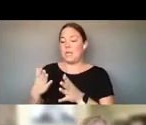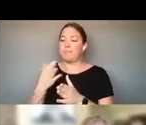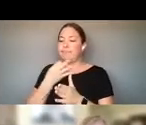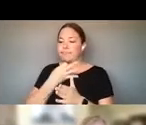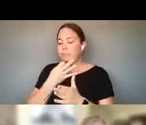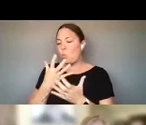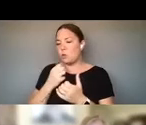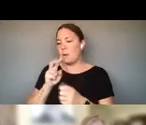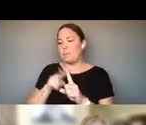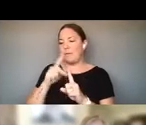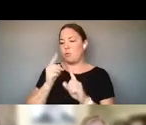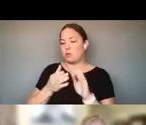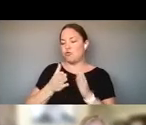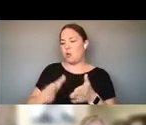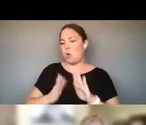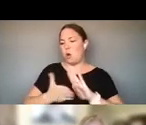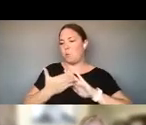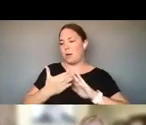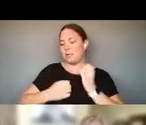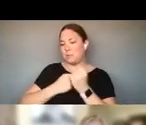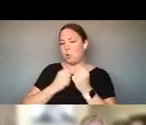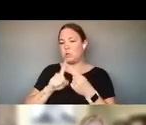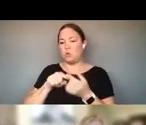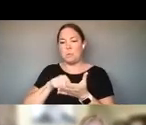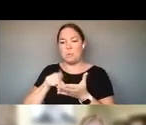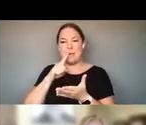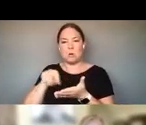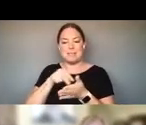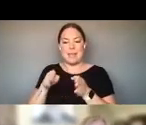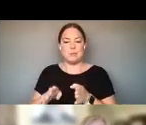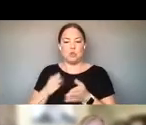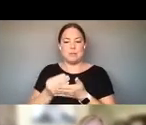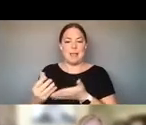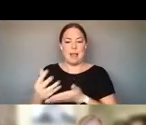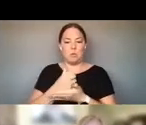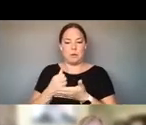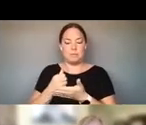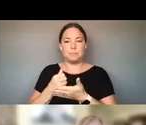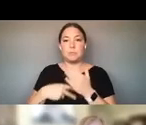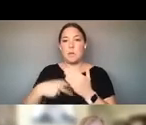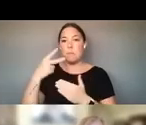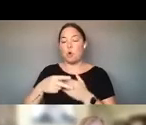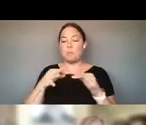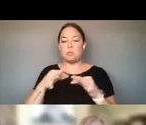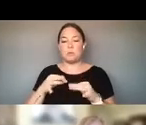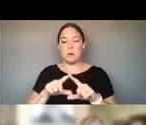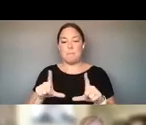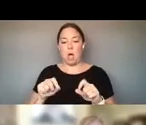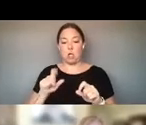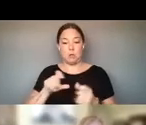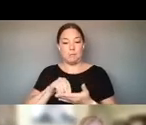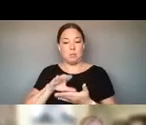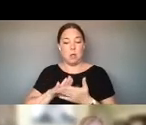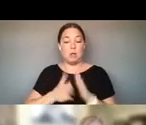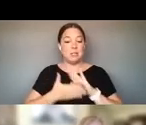support to support dancers' salaries. In the program description box, should we write general